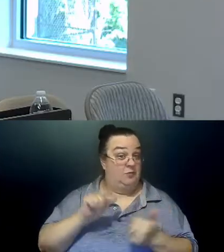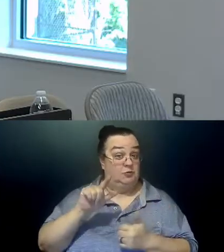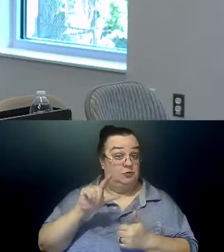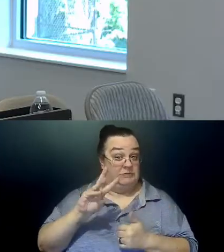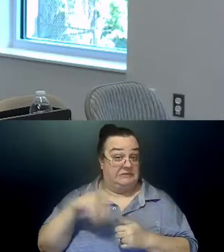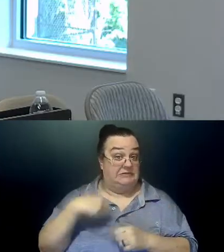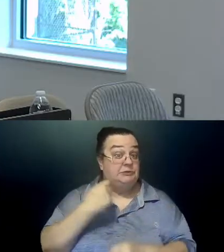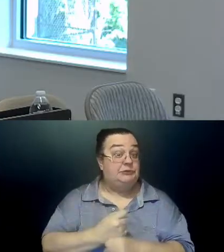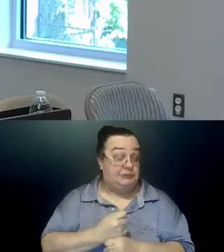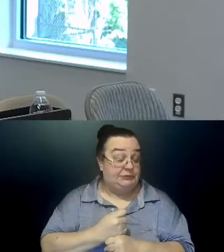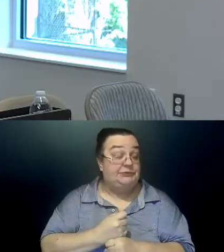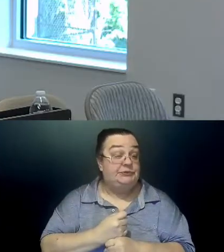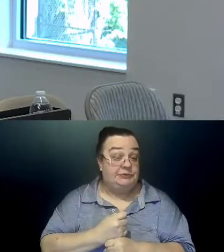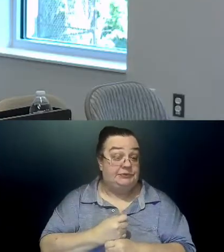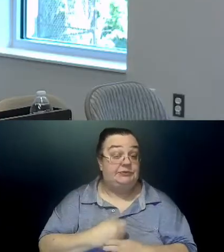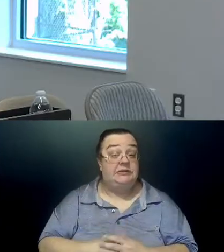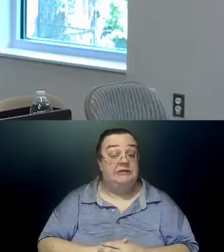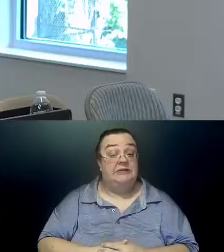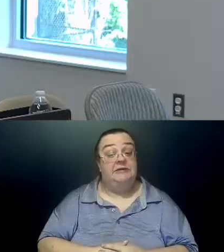years. And